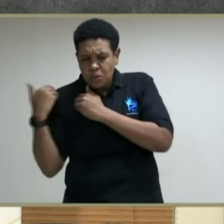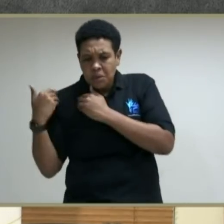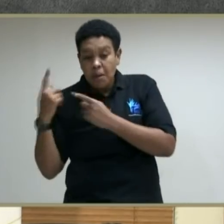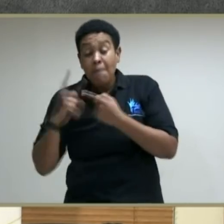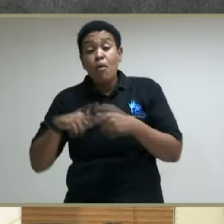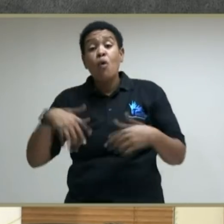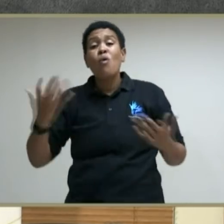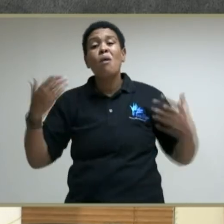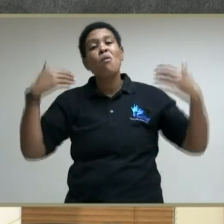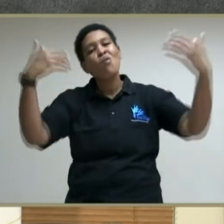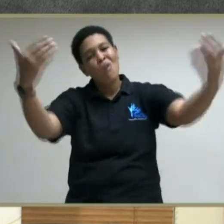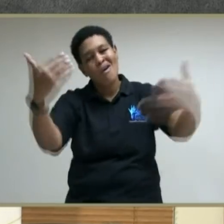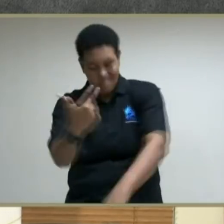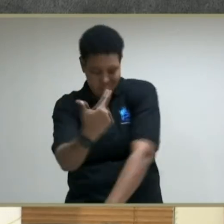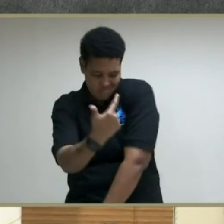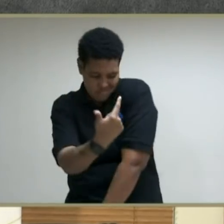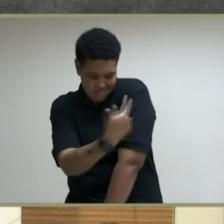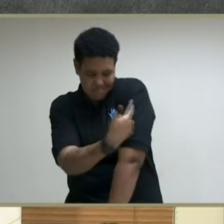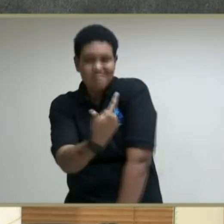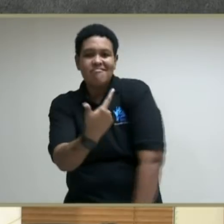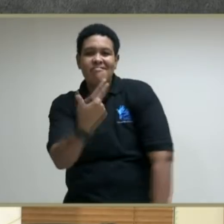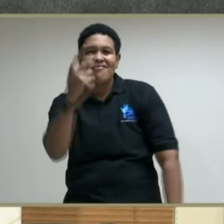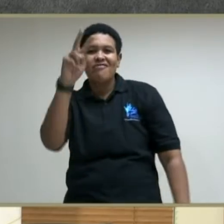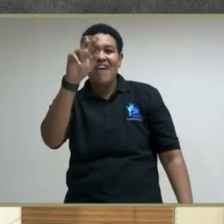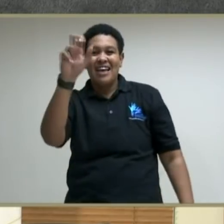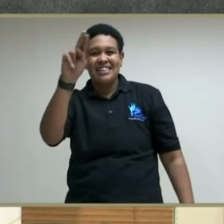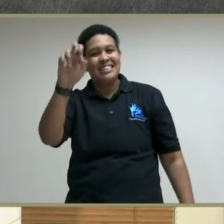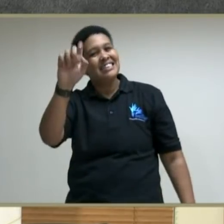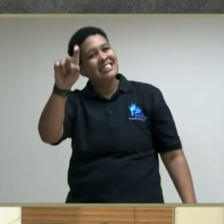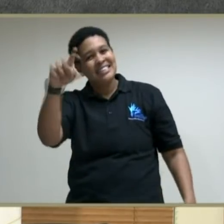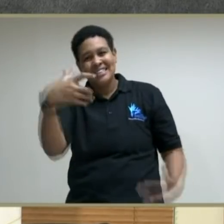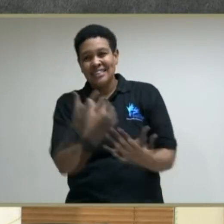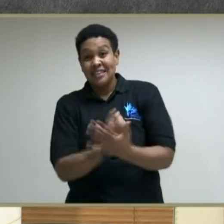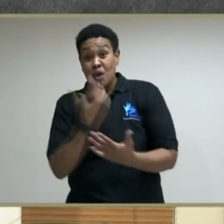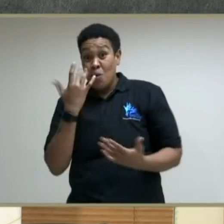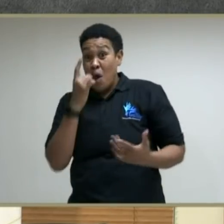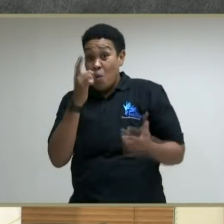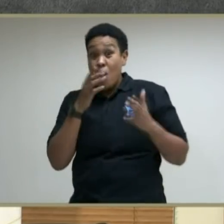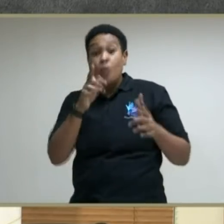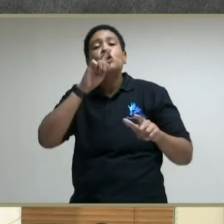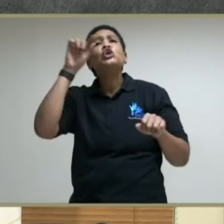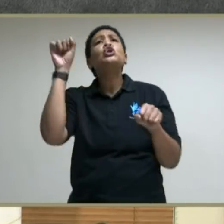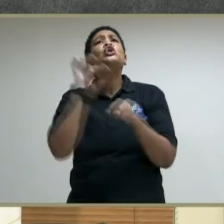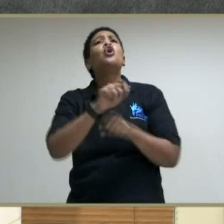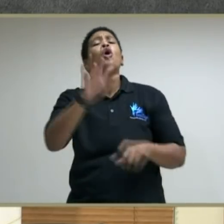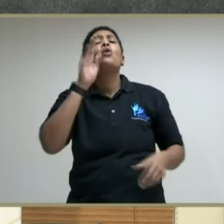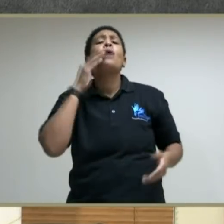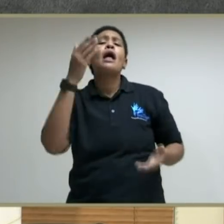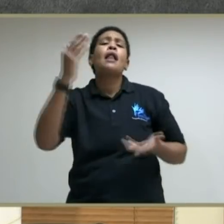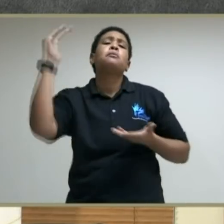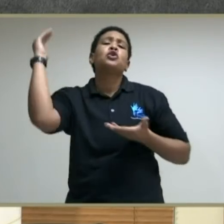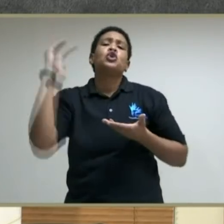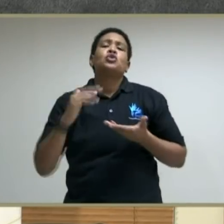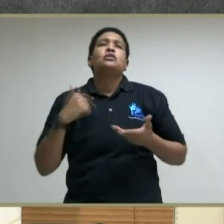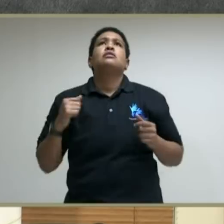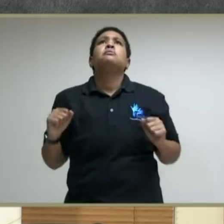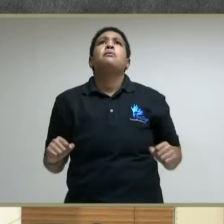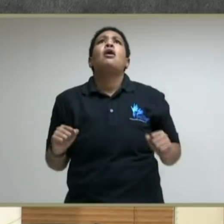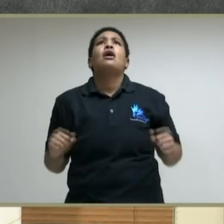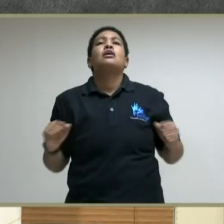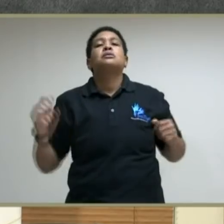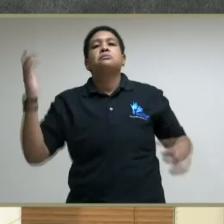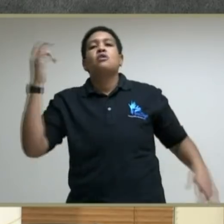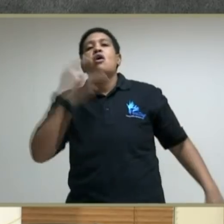vaccinated, because vaccination is one way that is sure that it is going to decrease your likelihood of